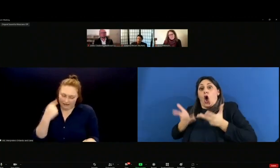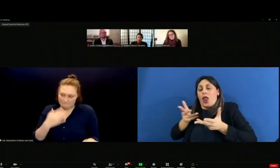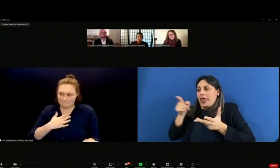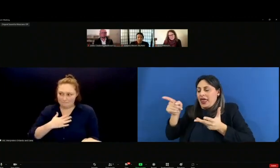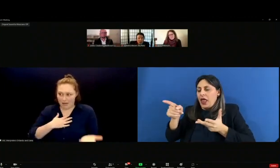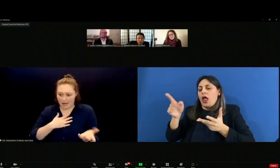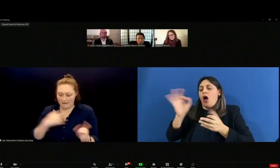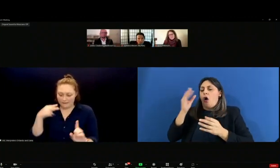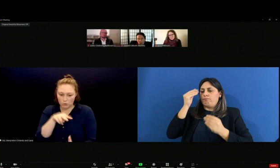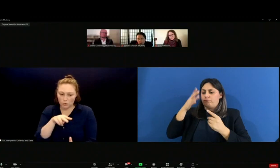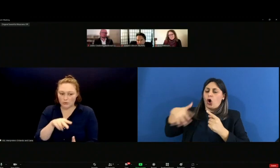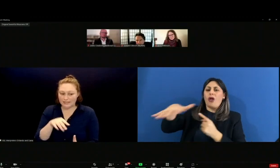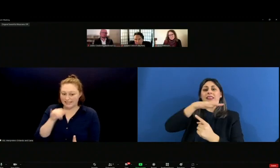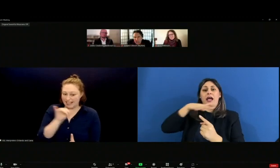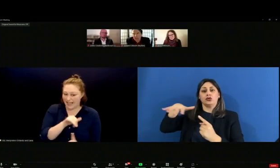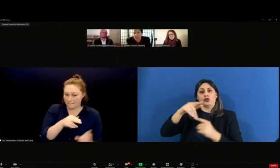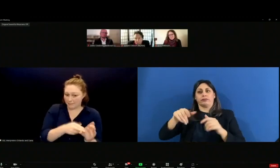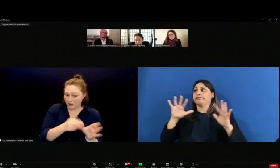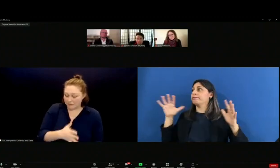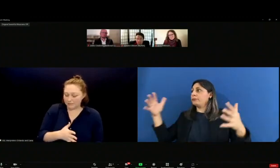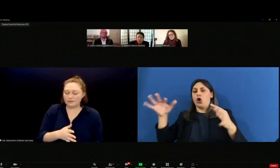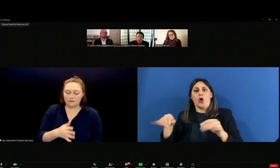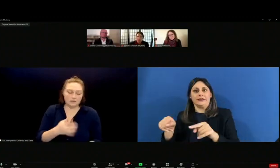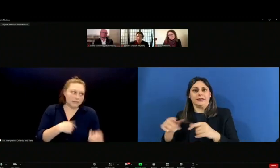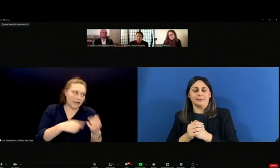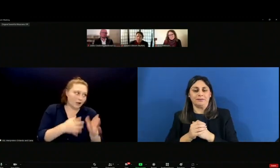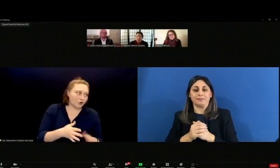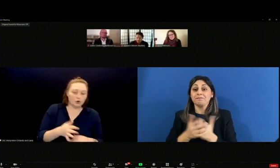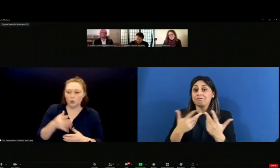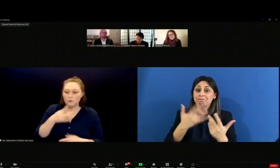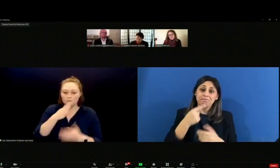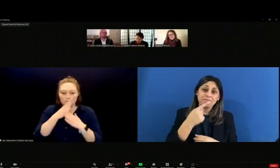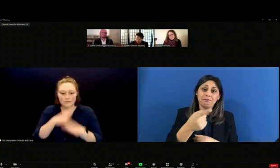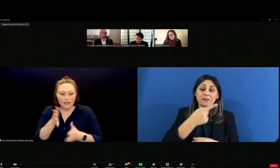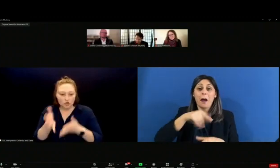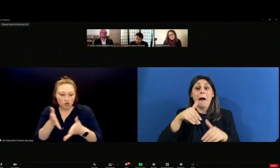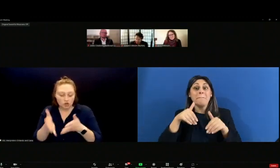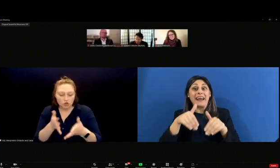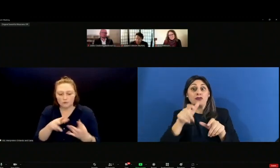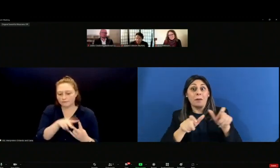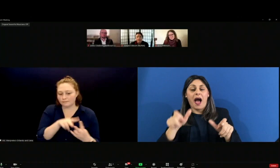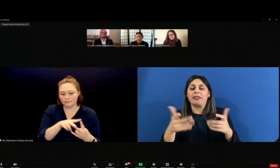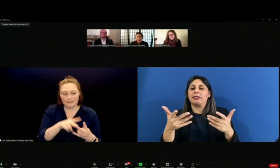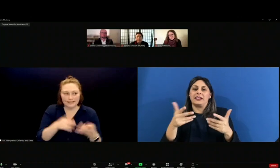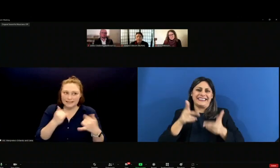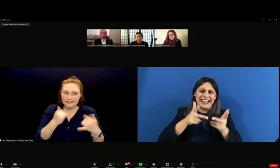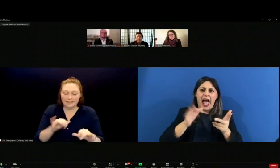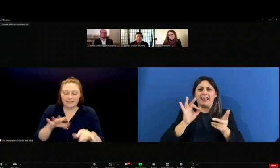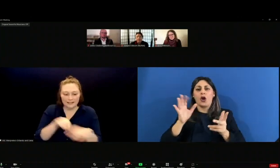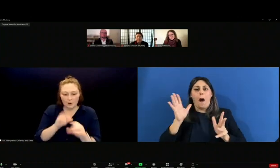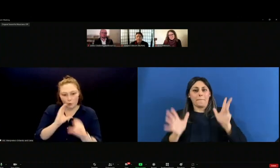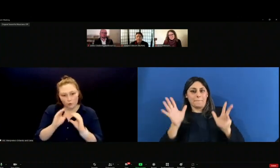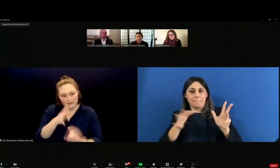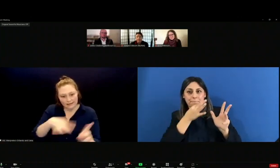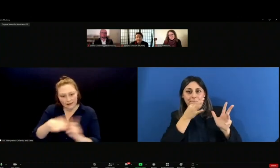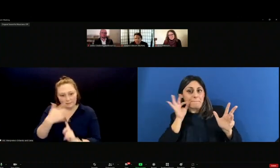the producers, our participants, would they be signers or silent gesturers, they were in a communicative setting because they had a person in